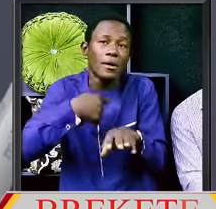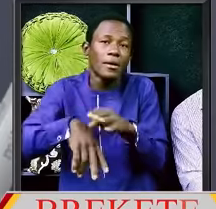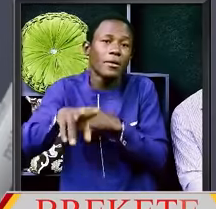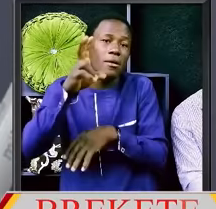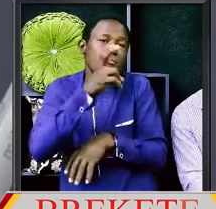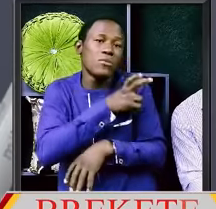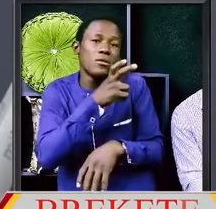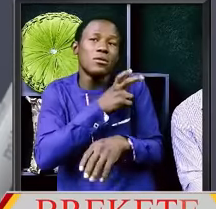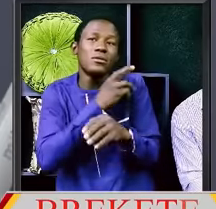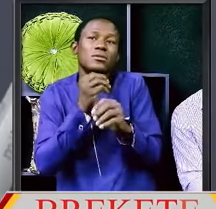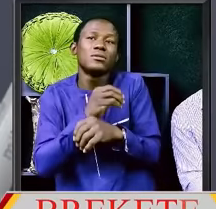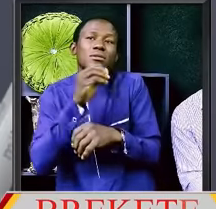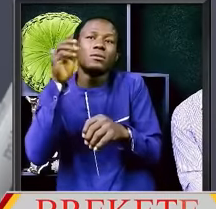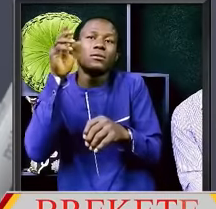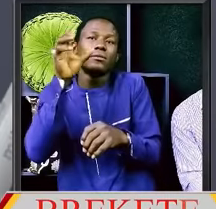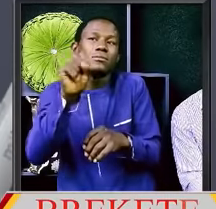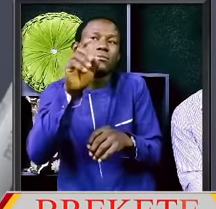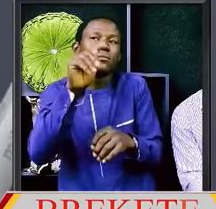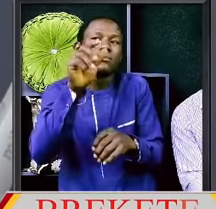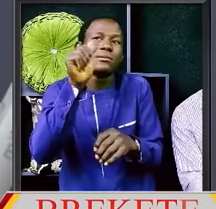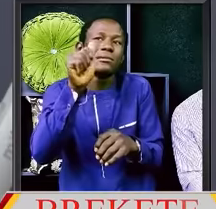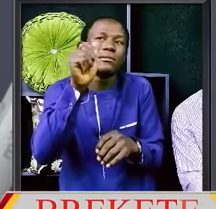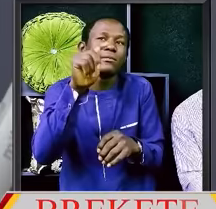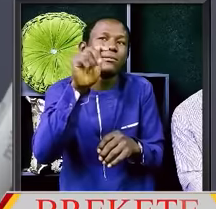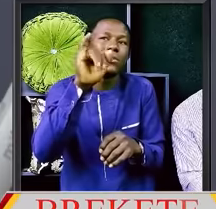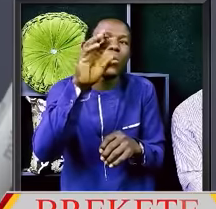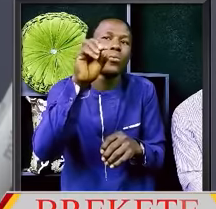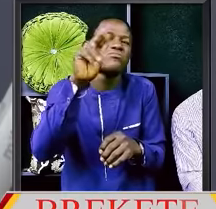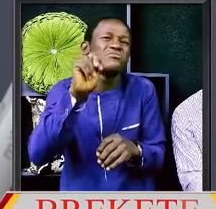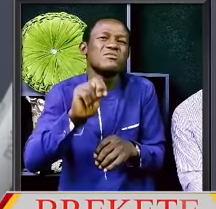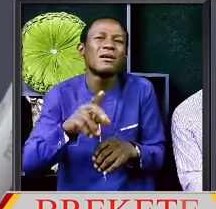no day. True, fuel, no day. Because nobody give them money for fuel.